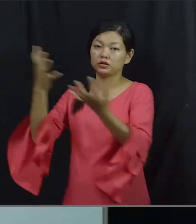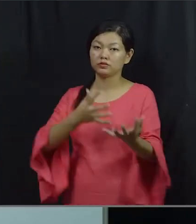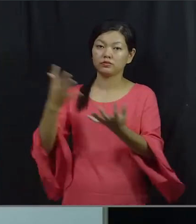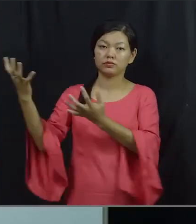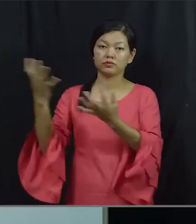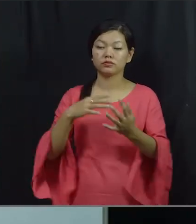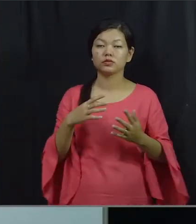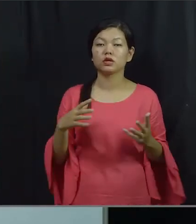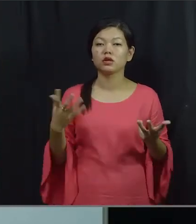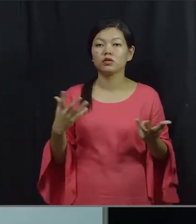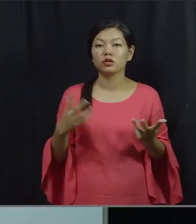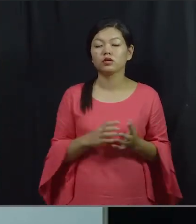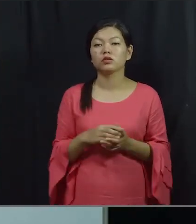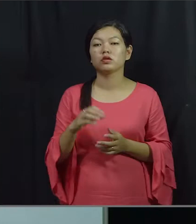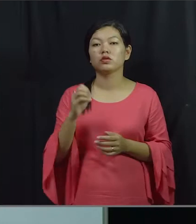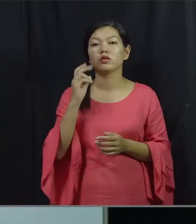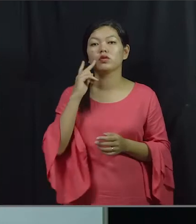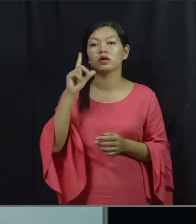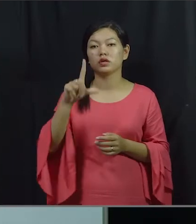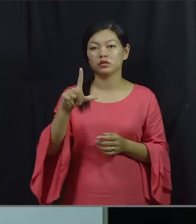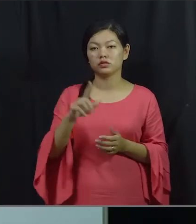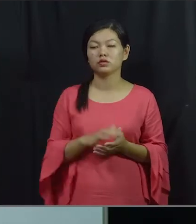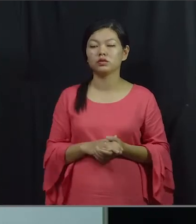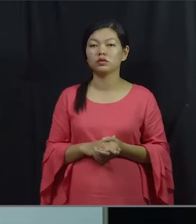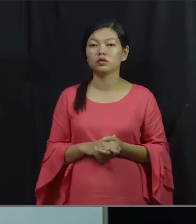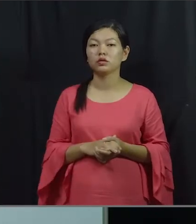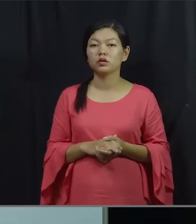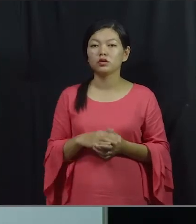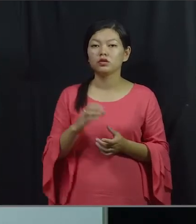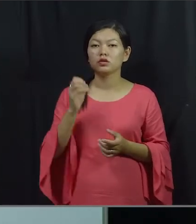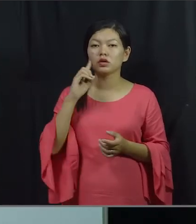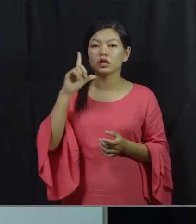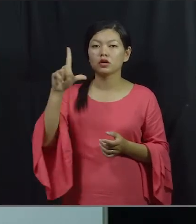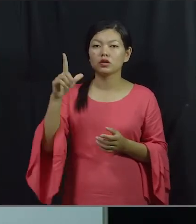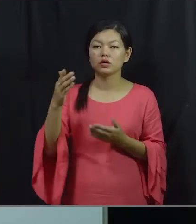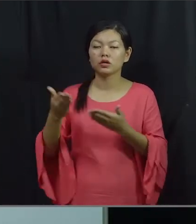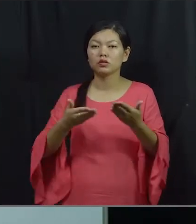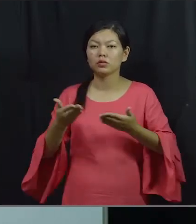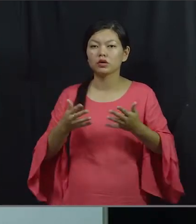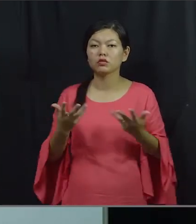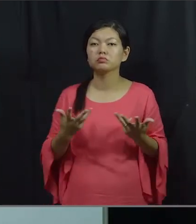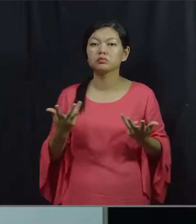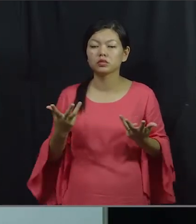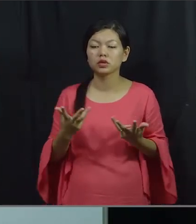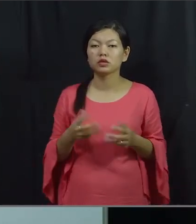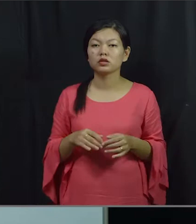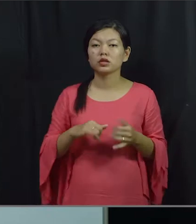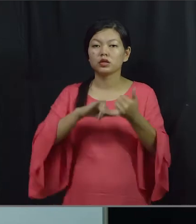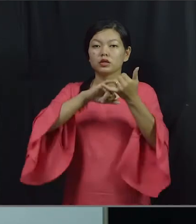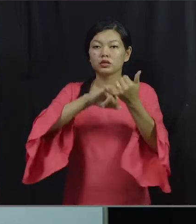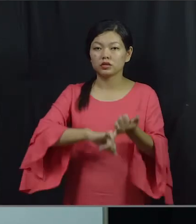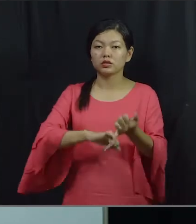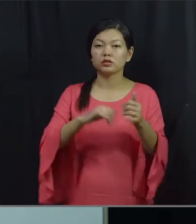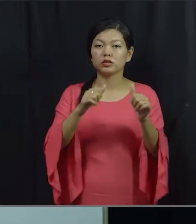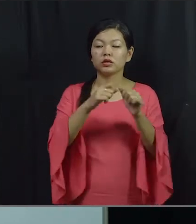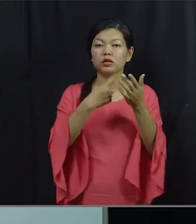We import oil from, okay, we buy oil from this Middle East countries, isn't it? The Saudi Arabia or, you know, this